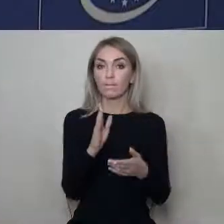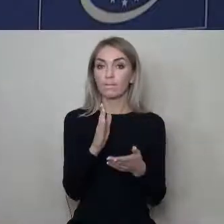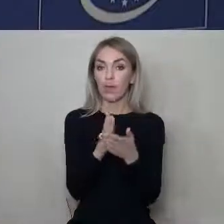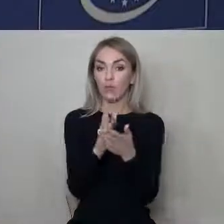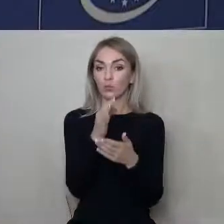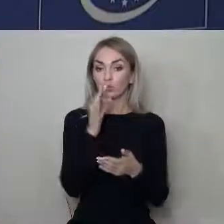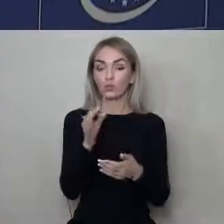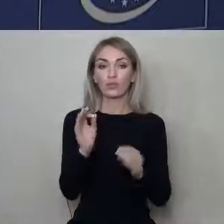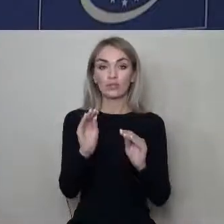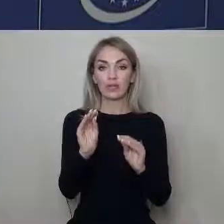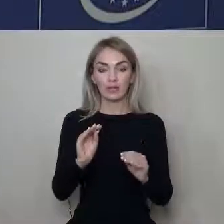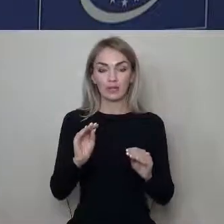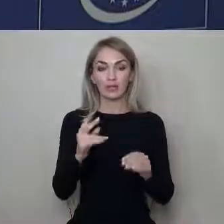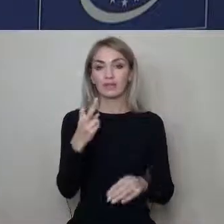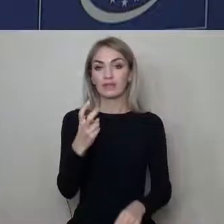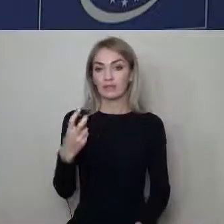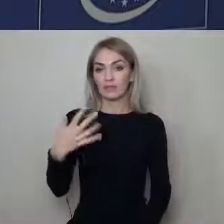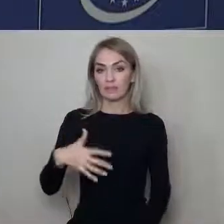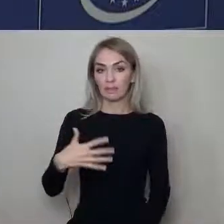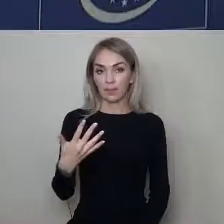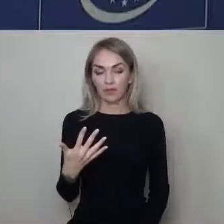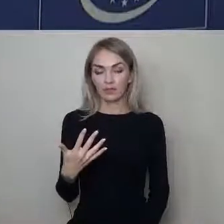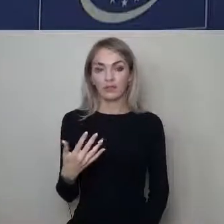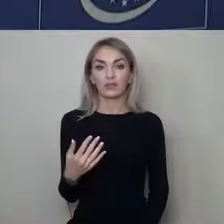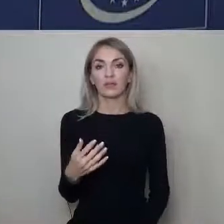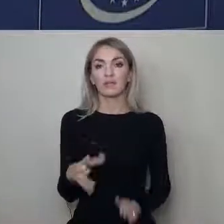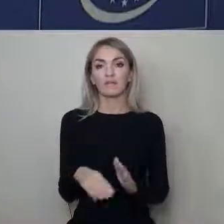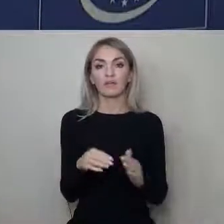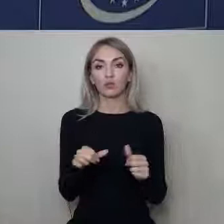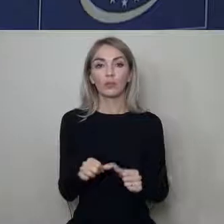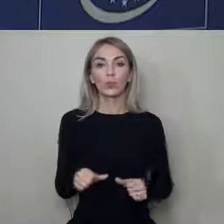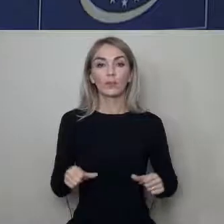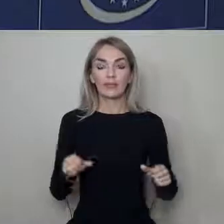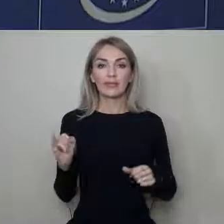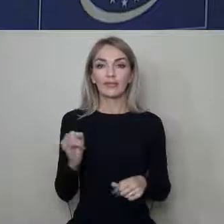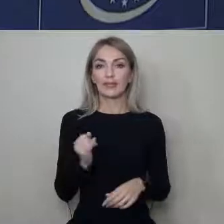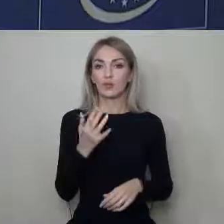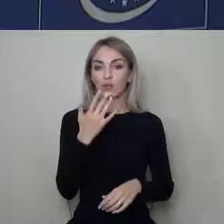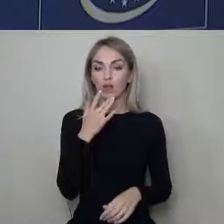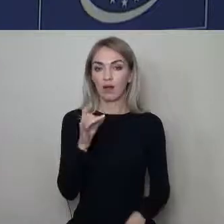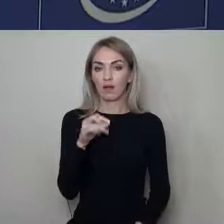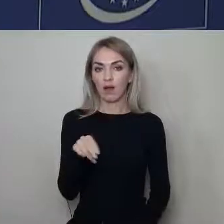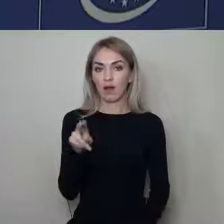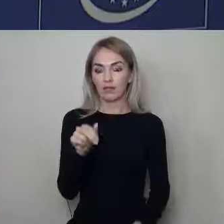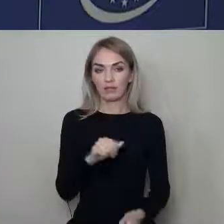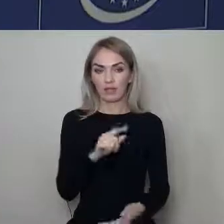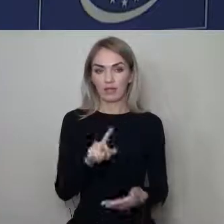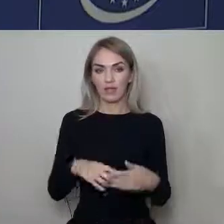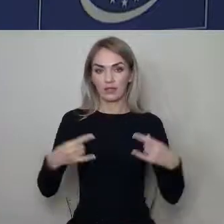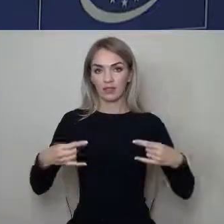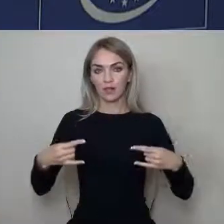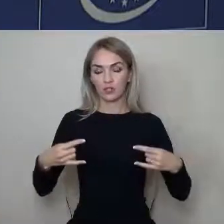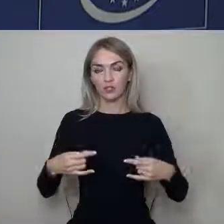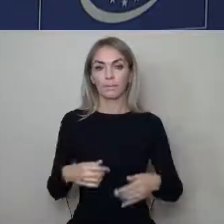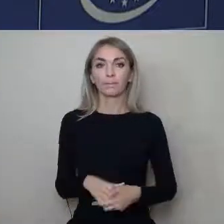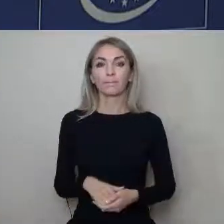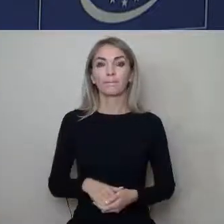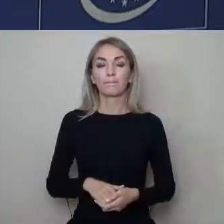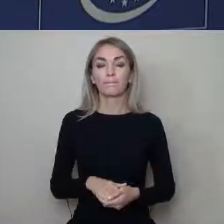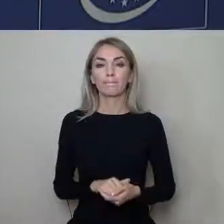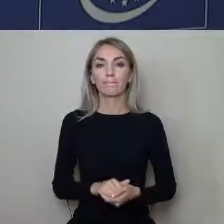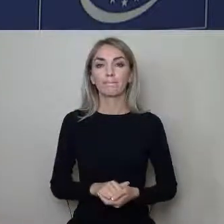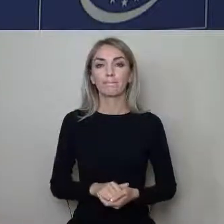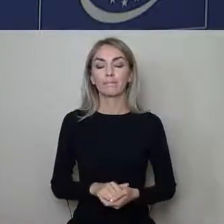and radio council, well, they are entitled with the right